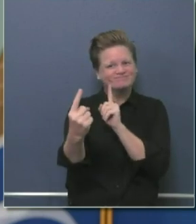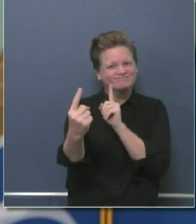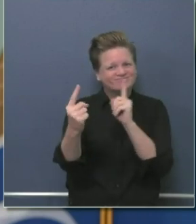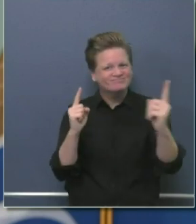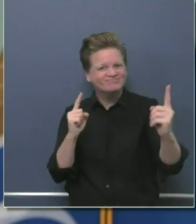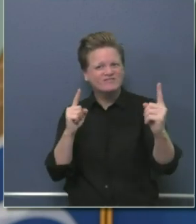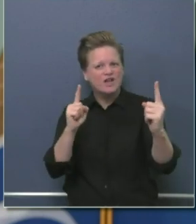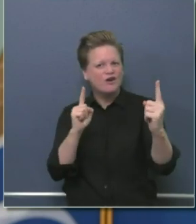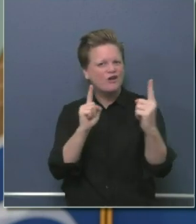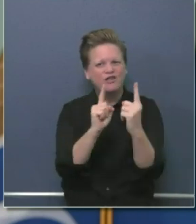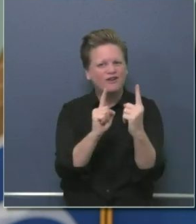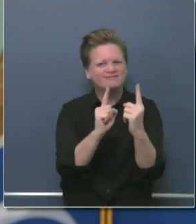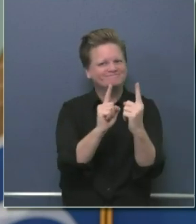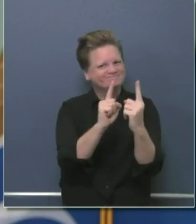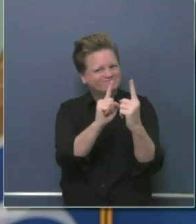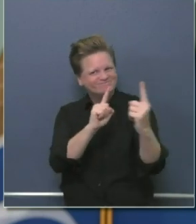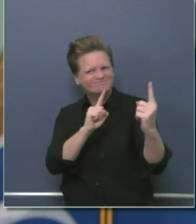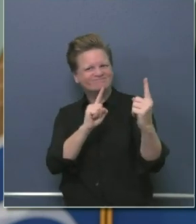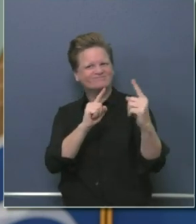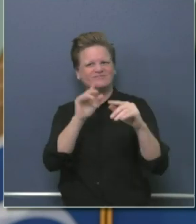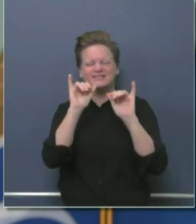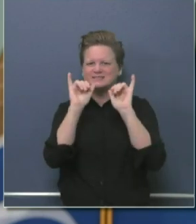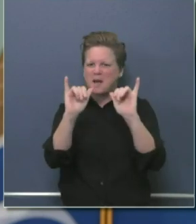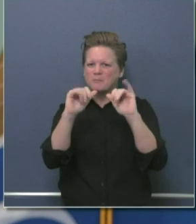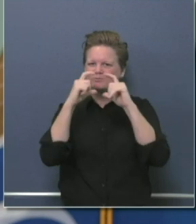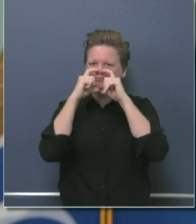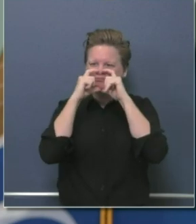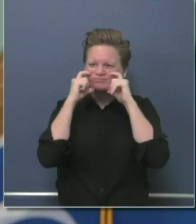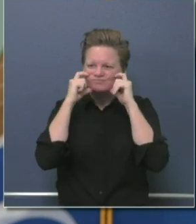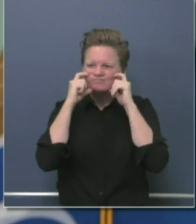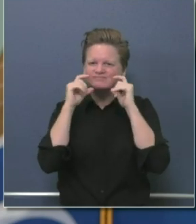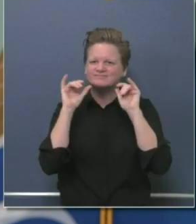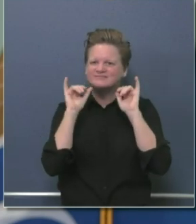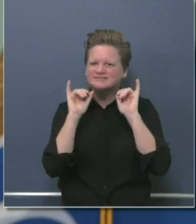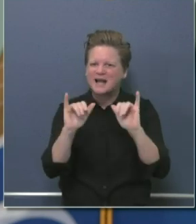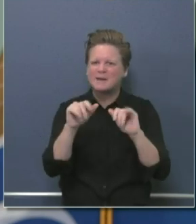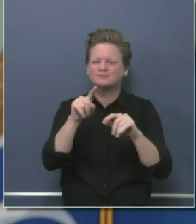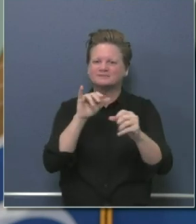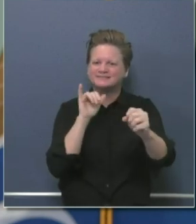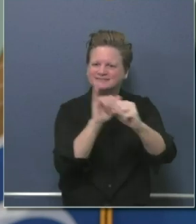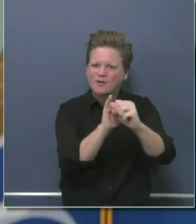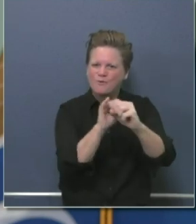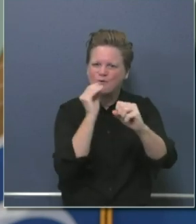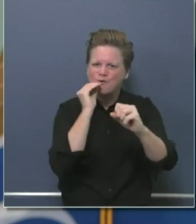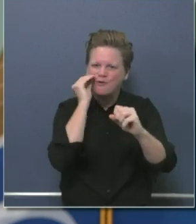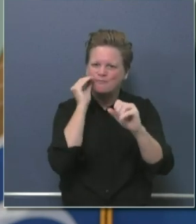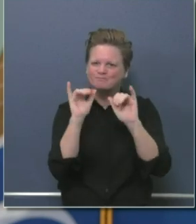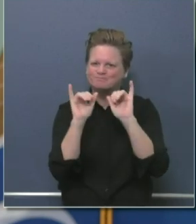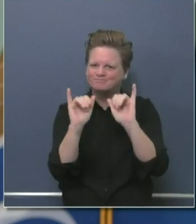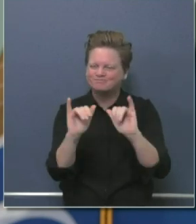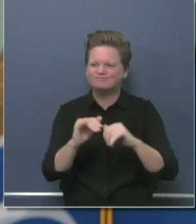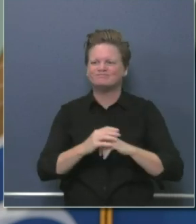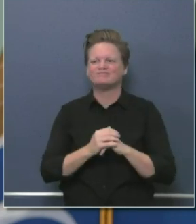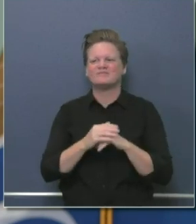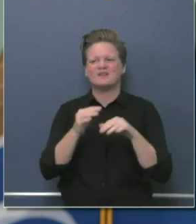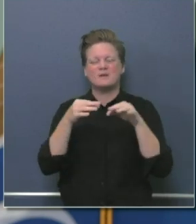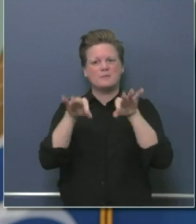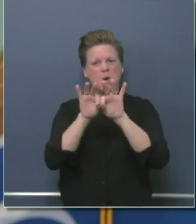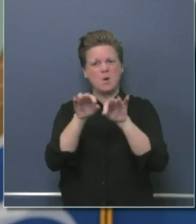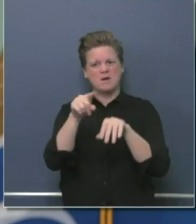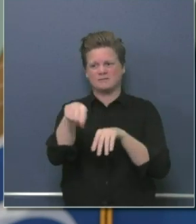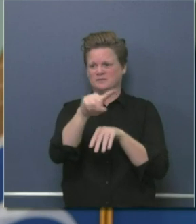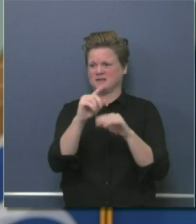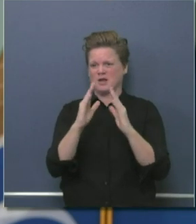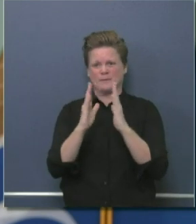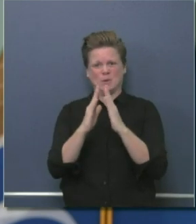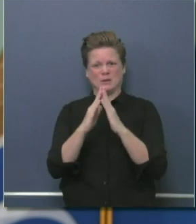for wearing face coverings when you otherwise can't practice physical distancing. Thank you to community leaders. Thank you to